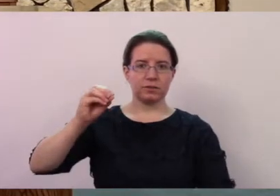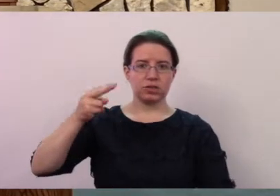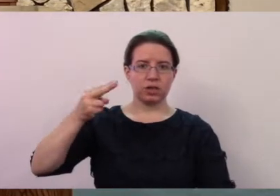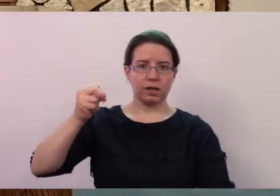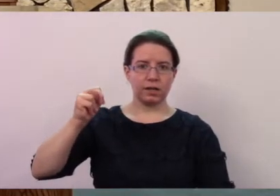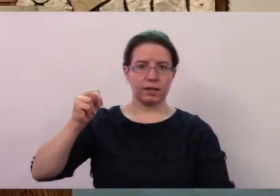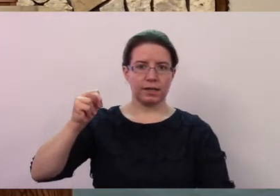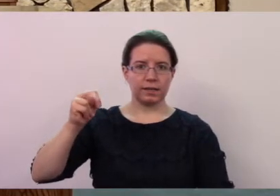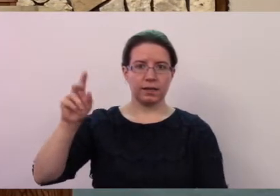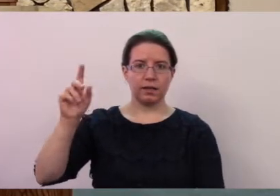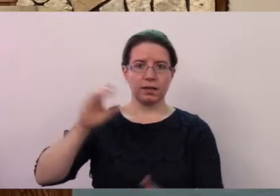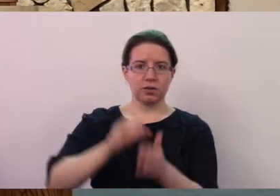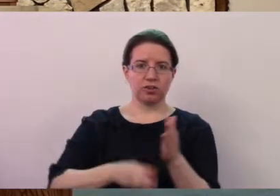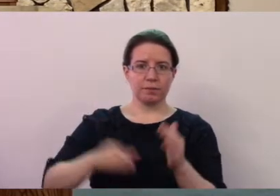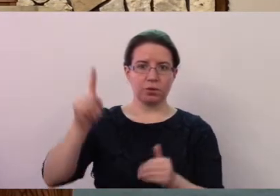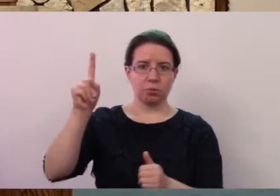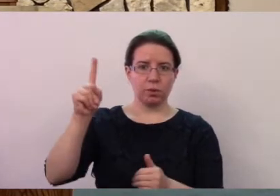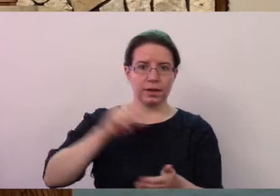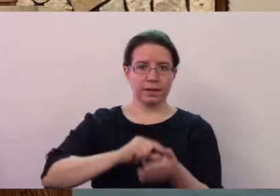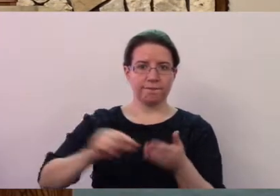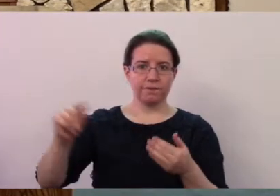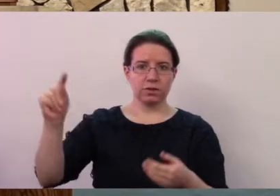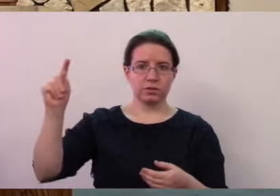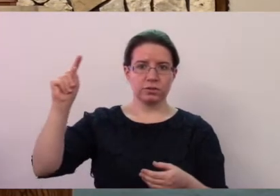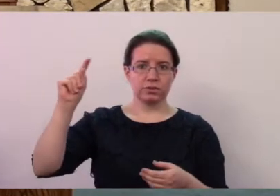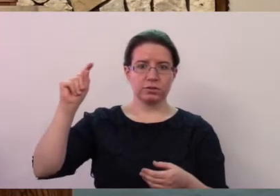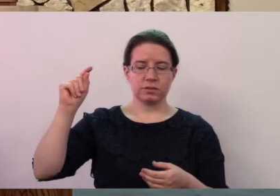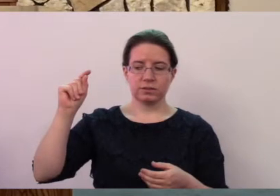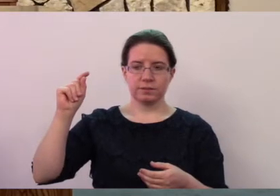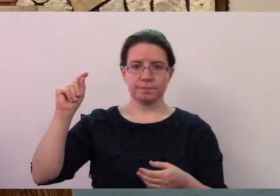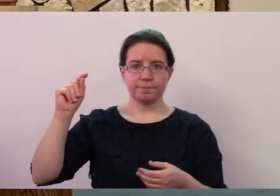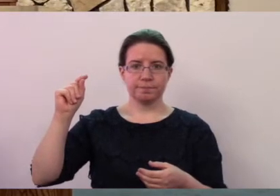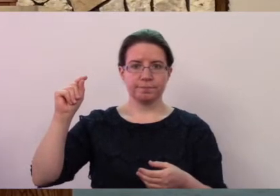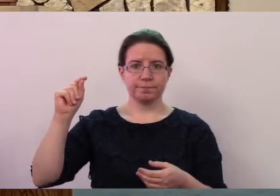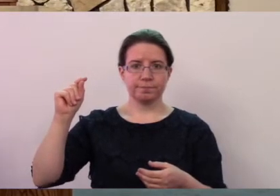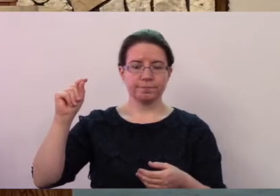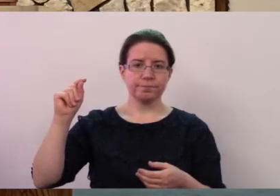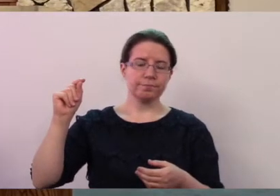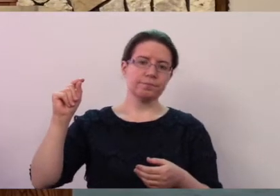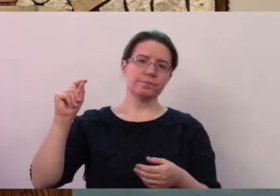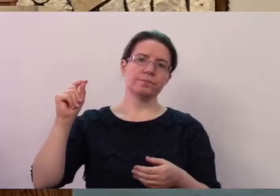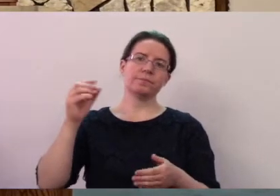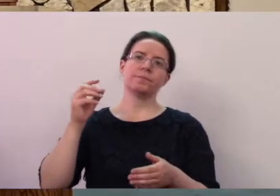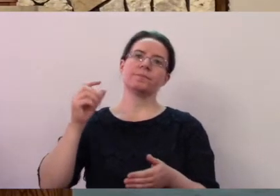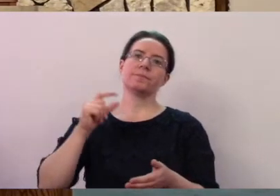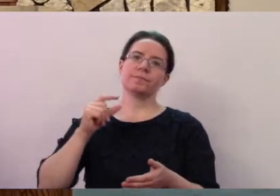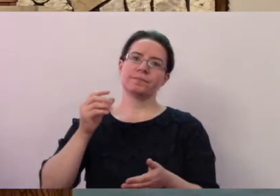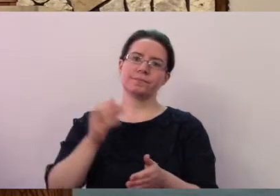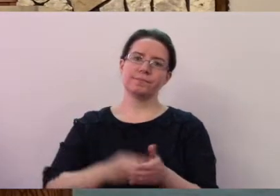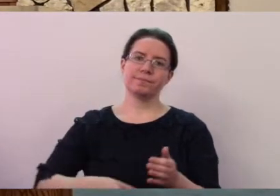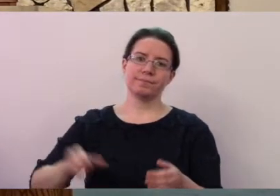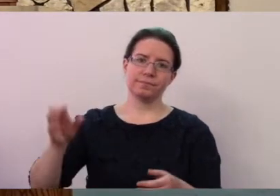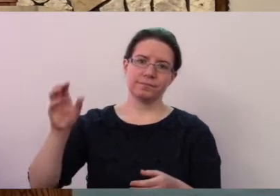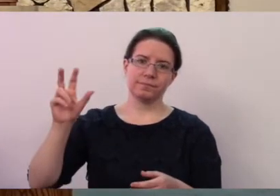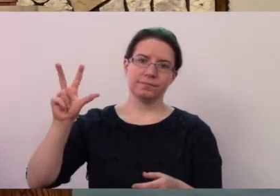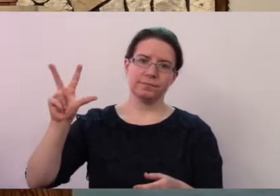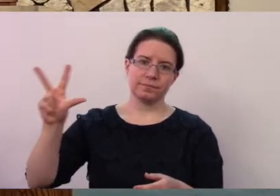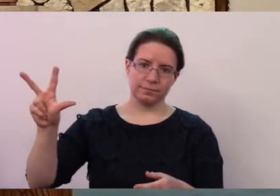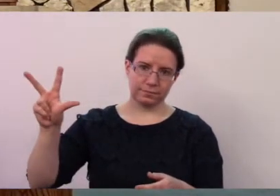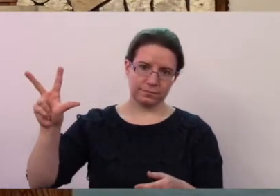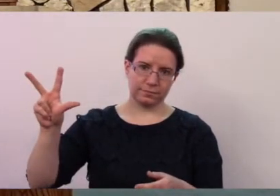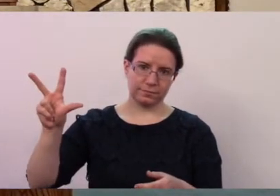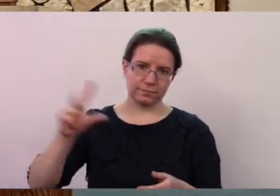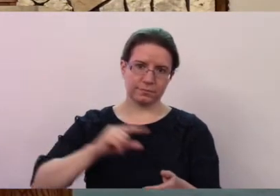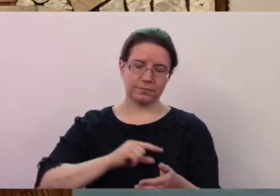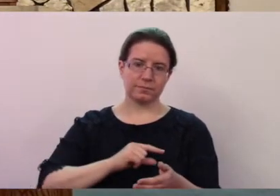verse number 1. There was a man of the Pharisees named Nicodemus, a ruler of the